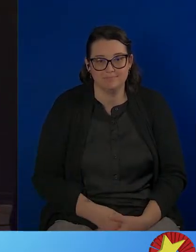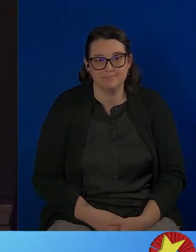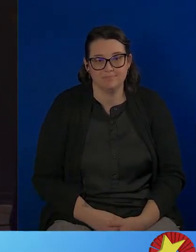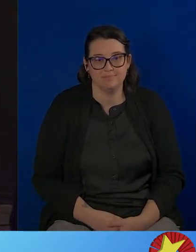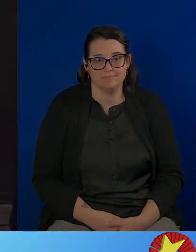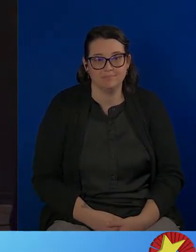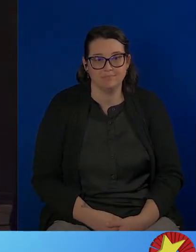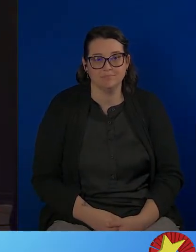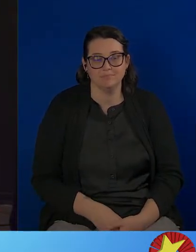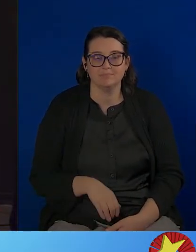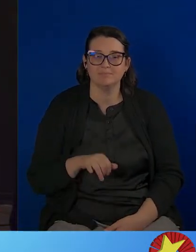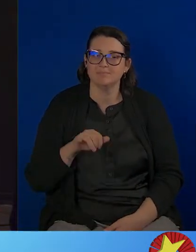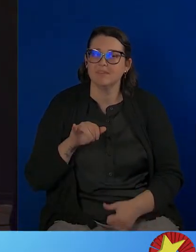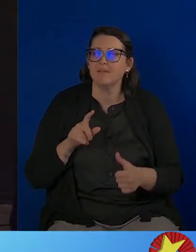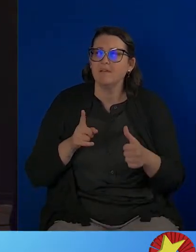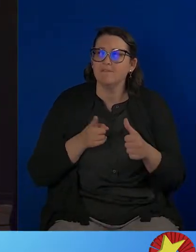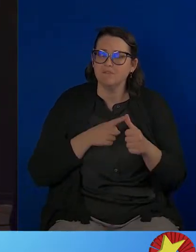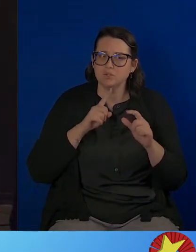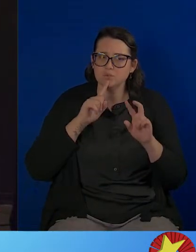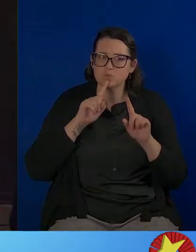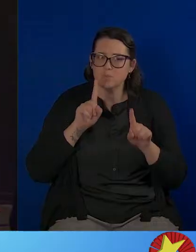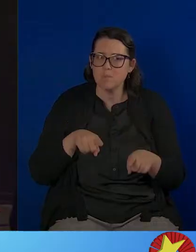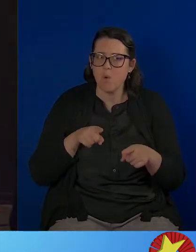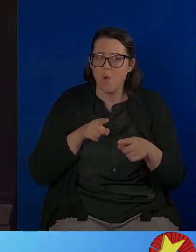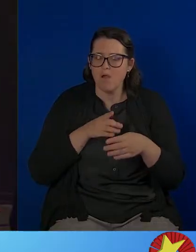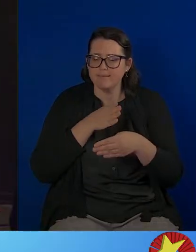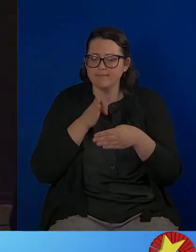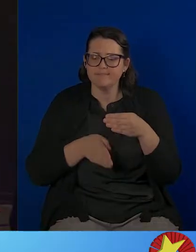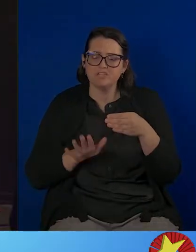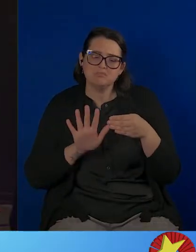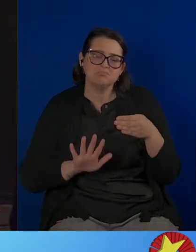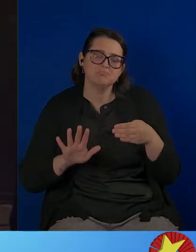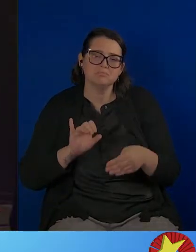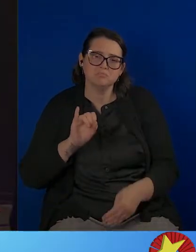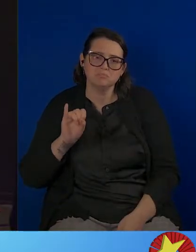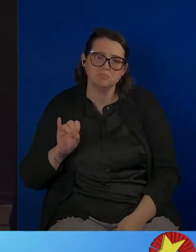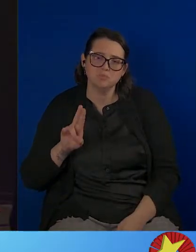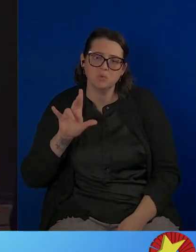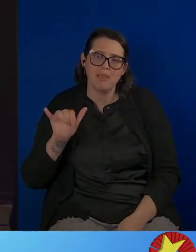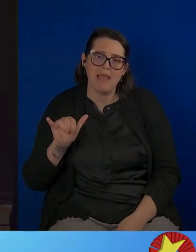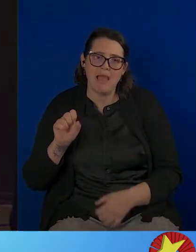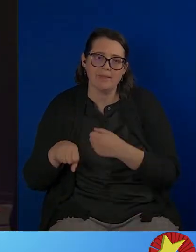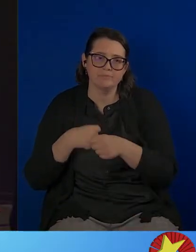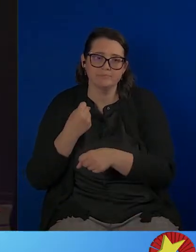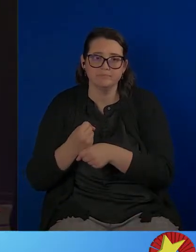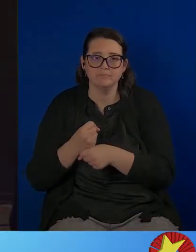They completed their first report around July of 2022.